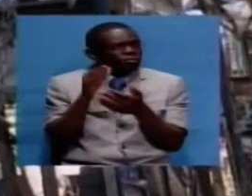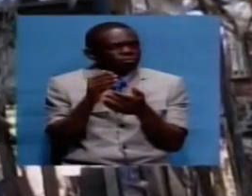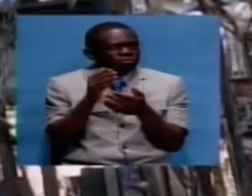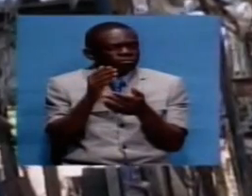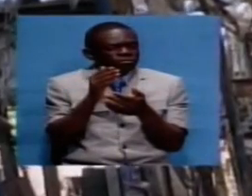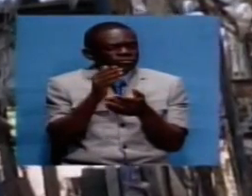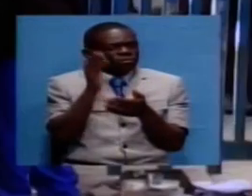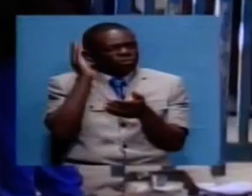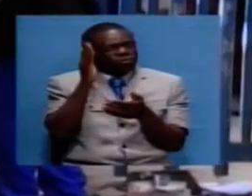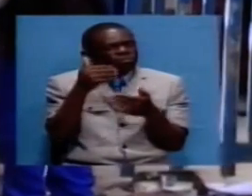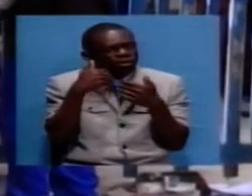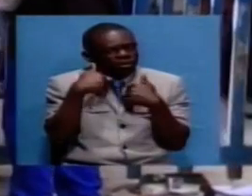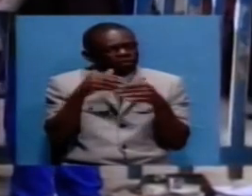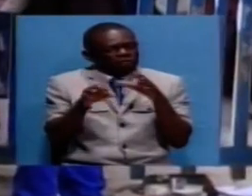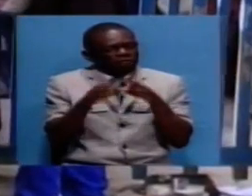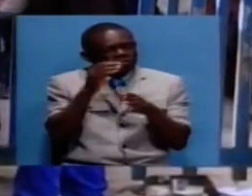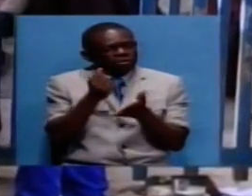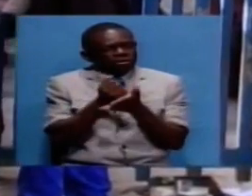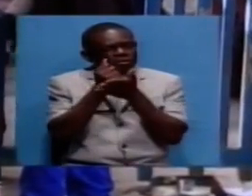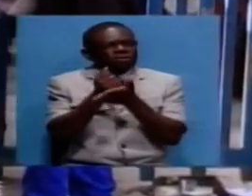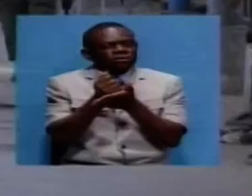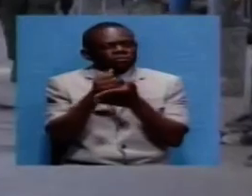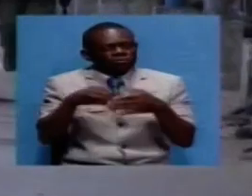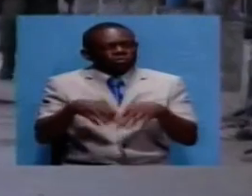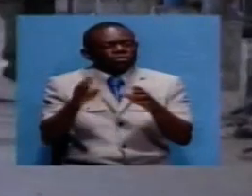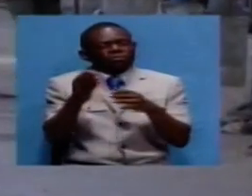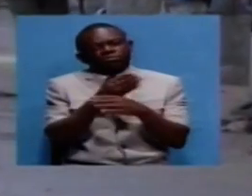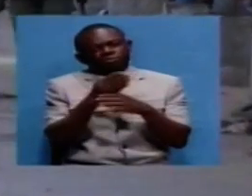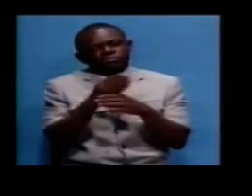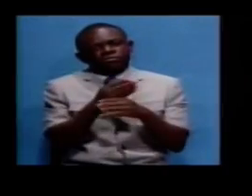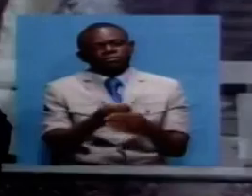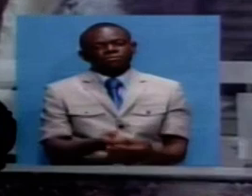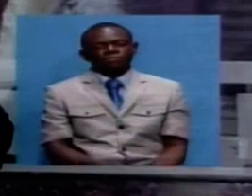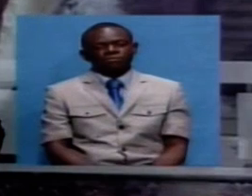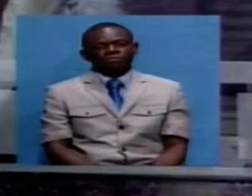to recovery. Lucky Piri, TV2 News, Lusaka.